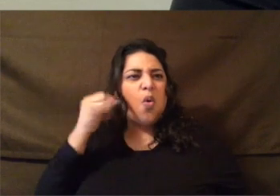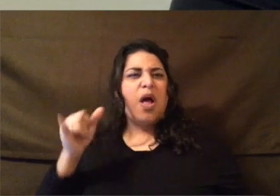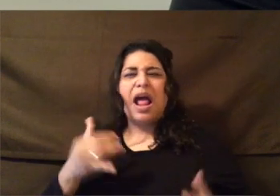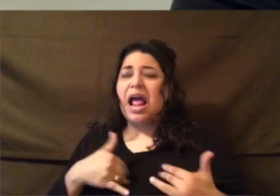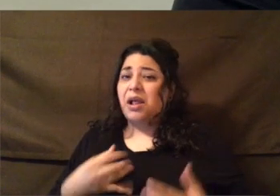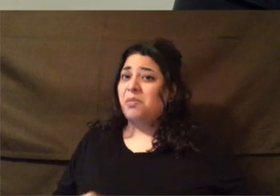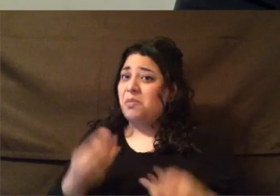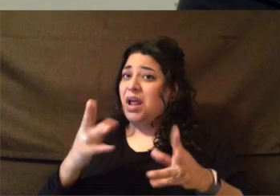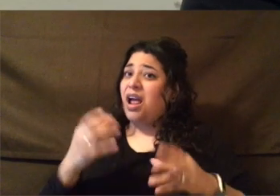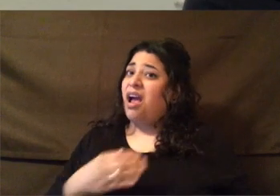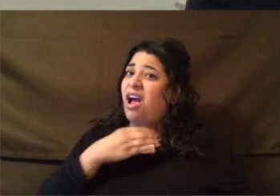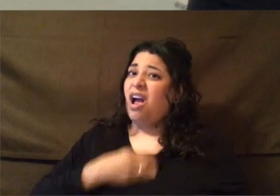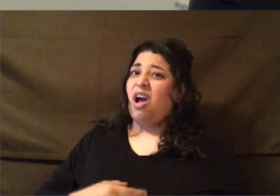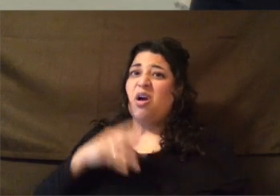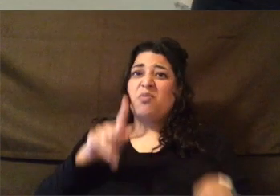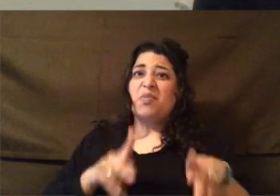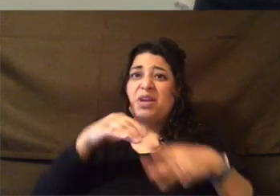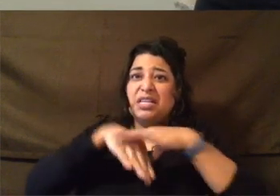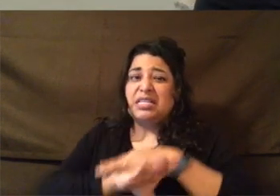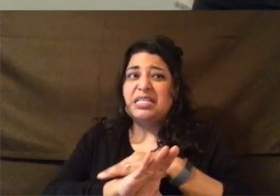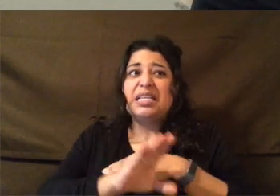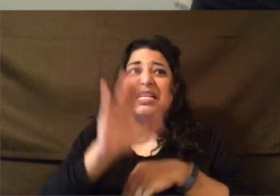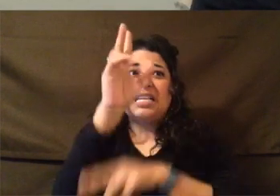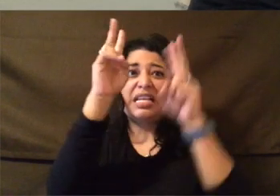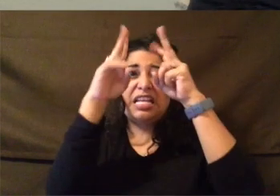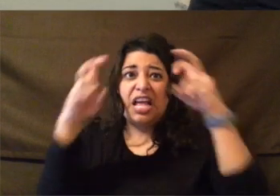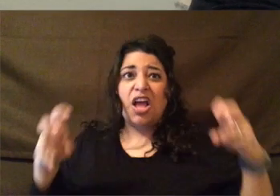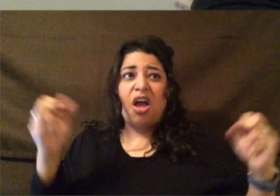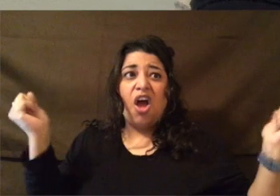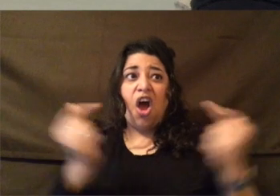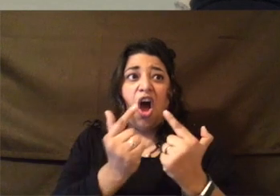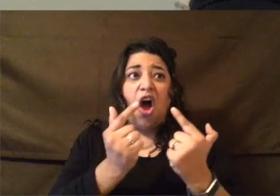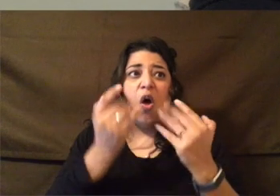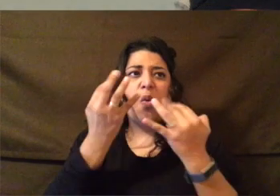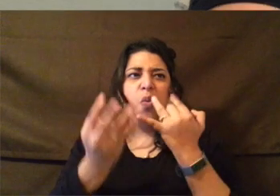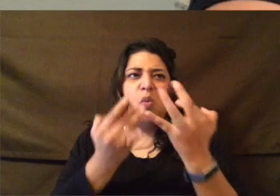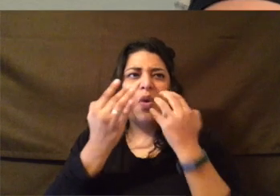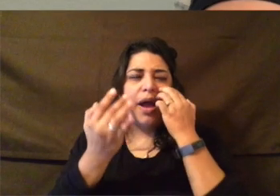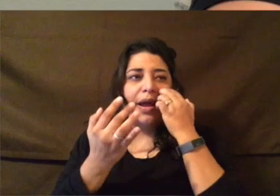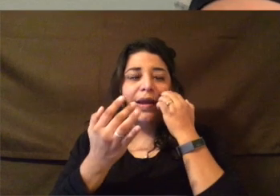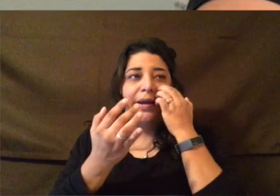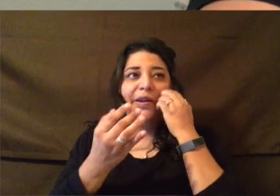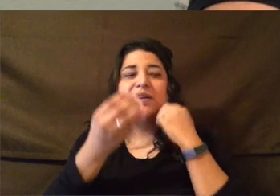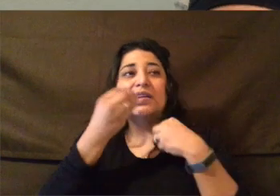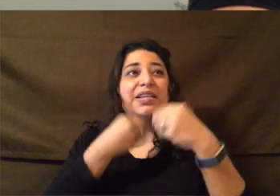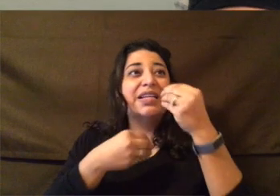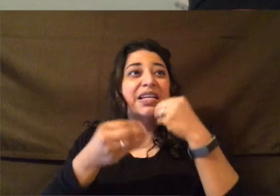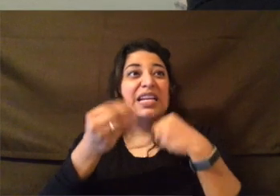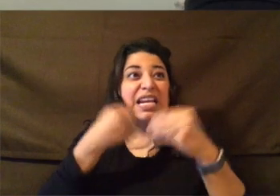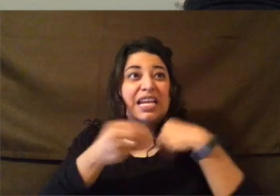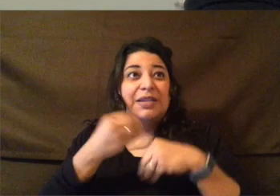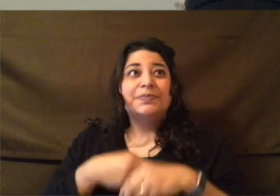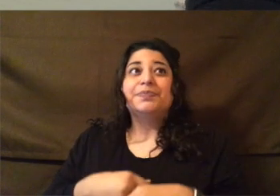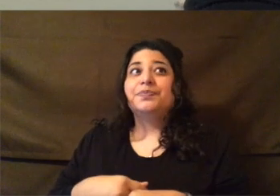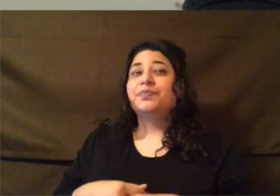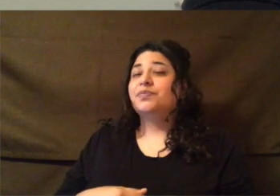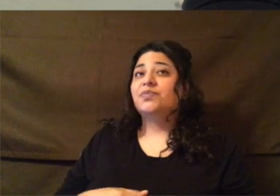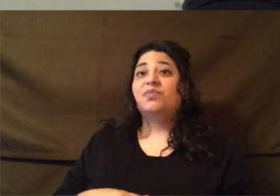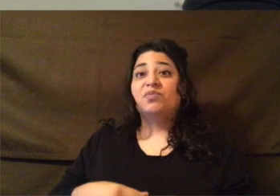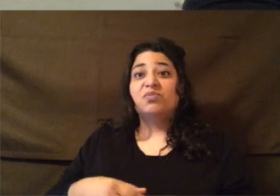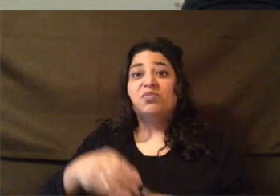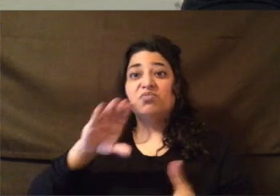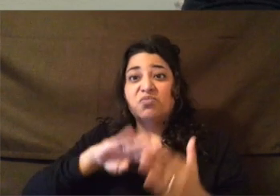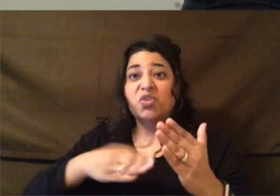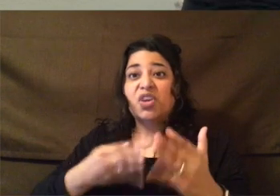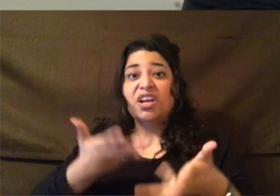many hungry people in the castle that night and all of them were waiting to be fed. So the cook put the ring on her finger and finished butchering